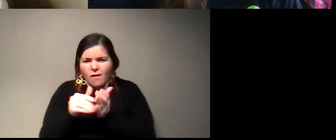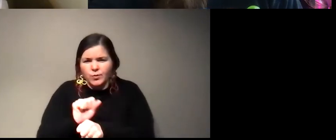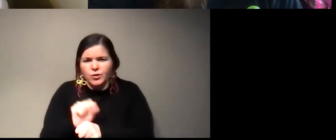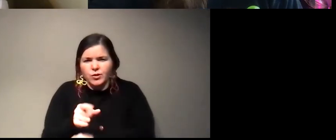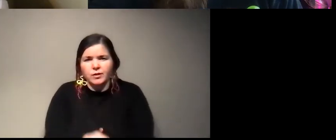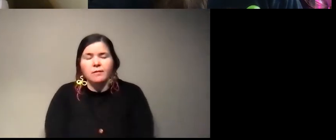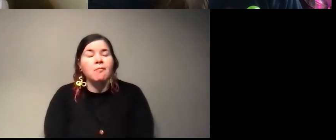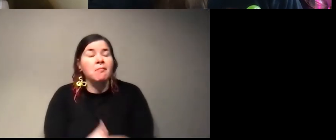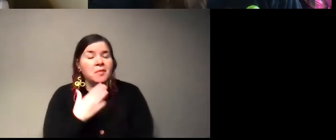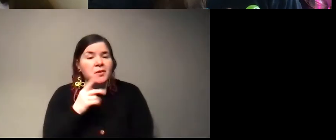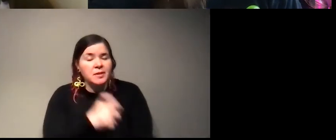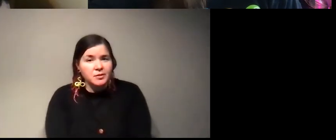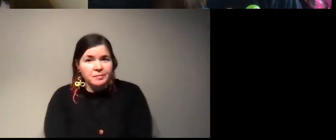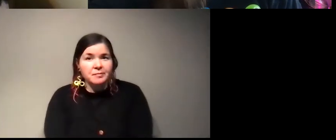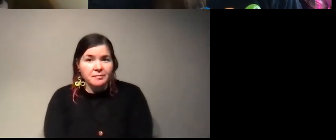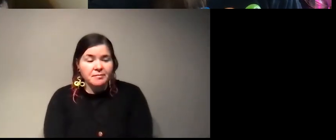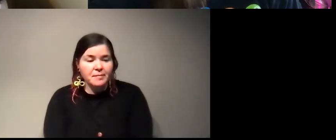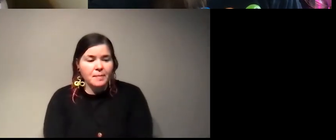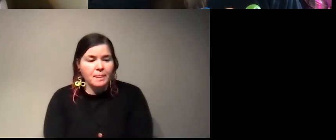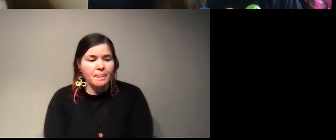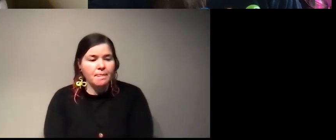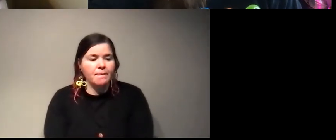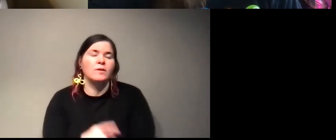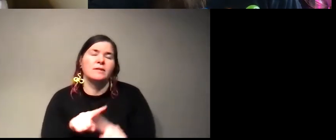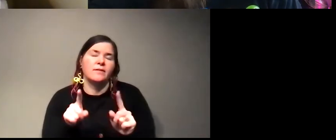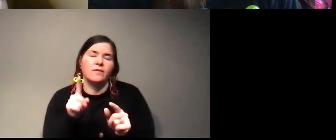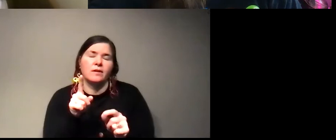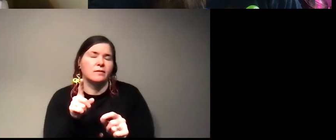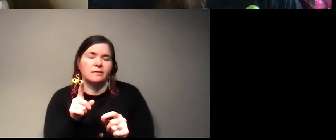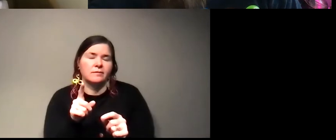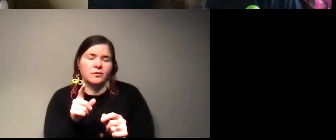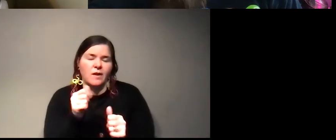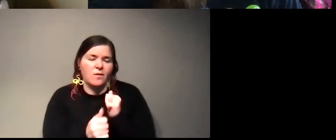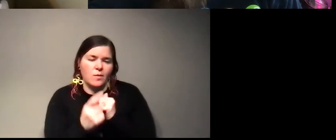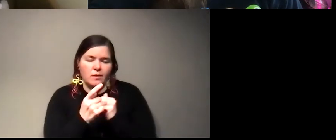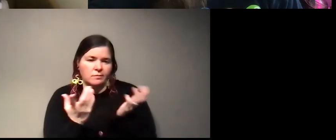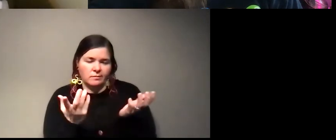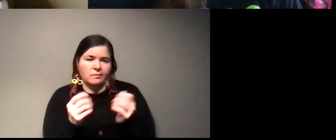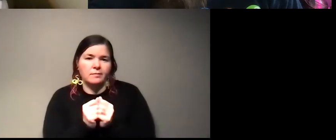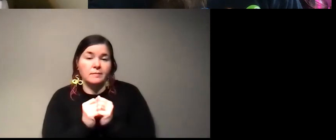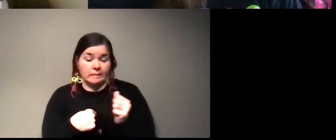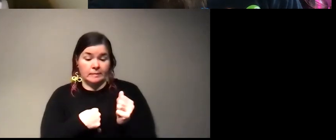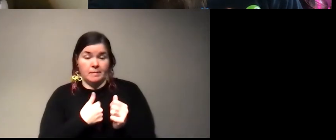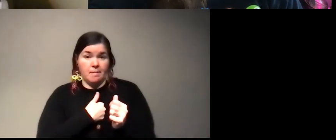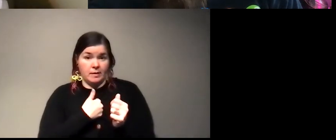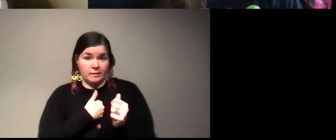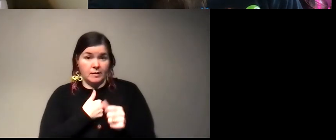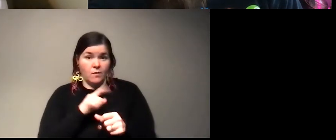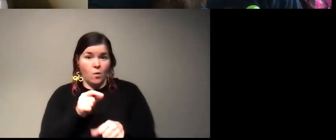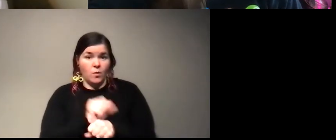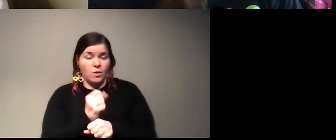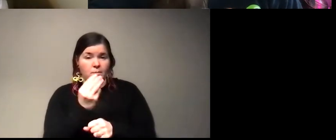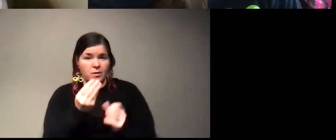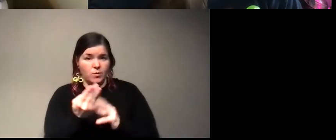That's a great question. So that's different for every graduate student. I personally only work Monday to